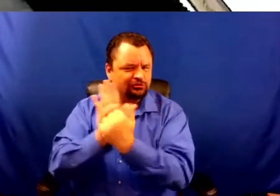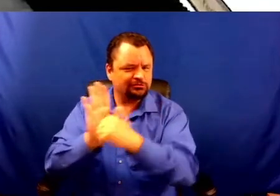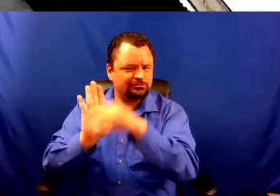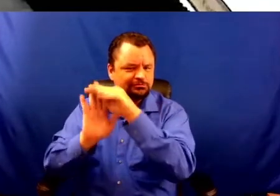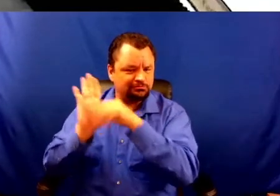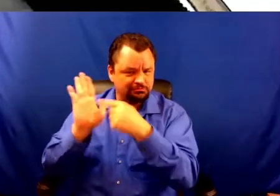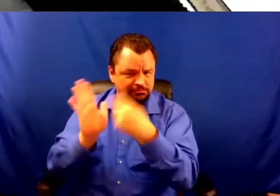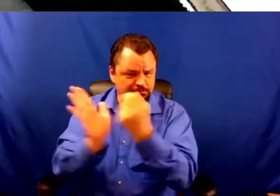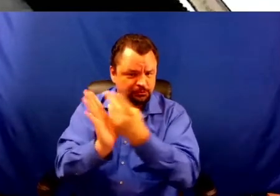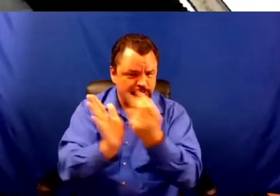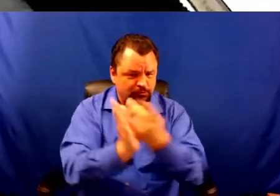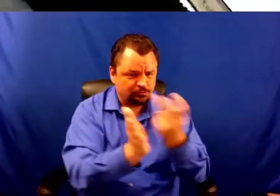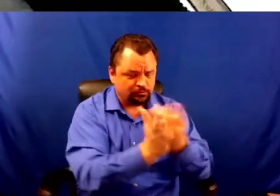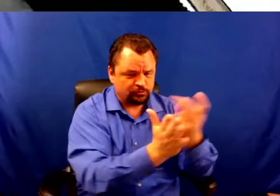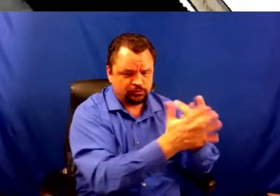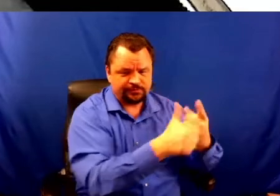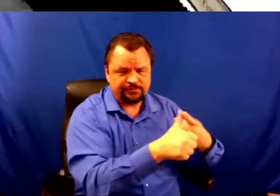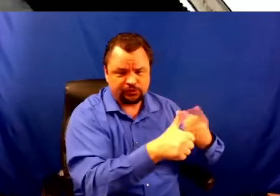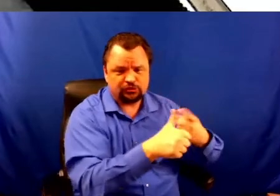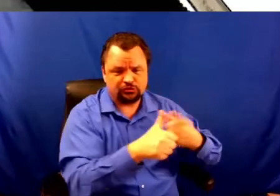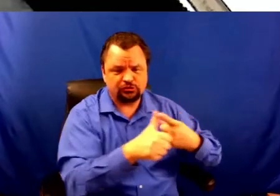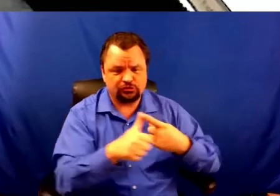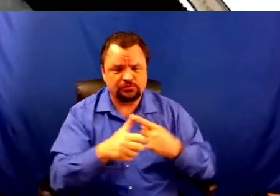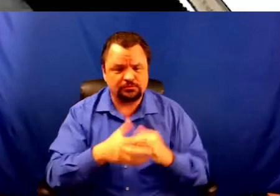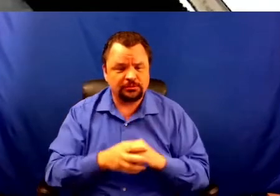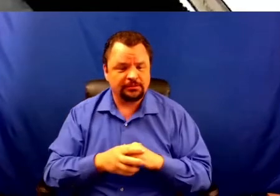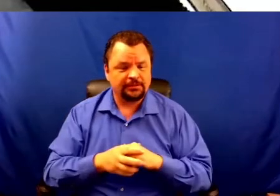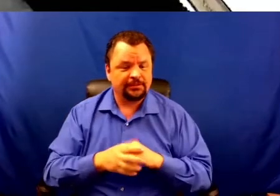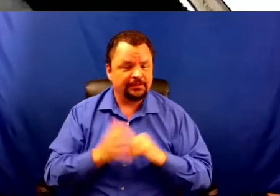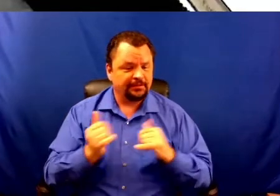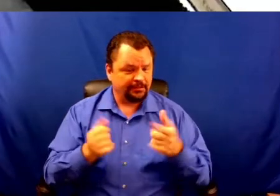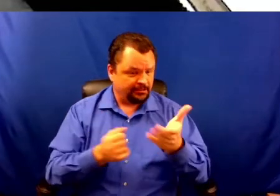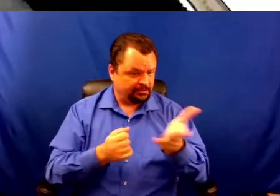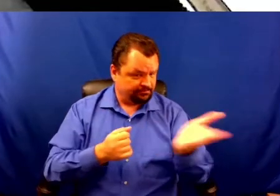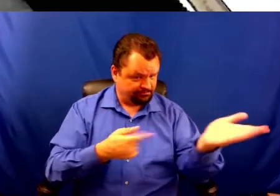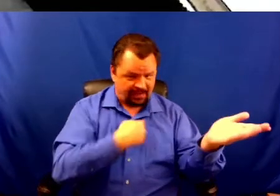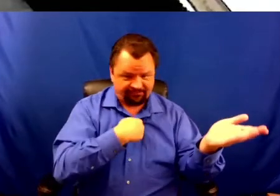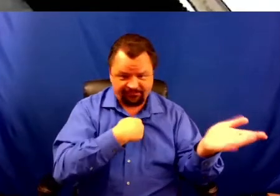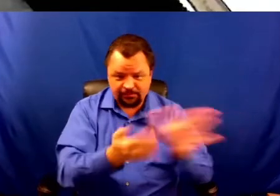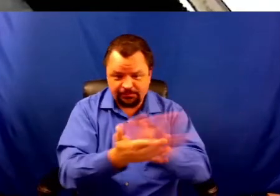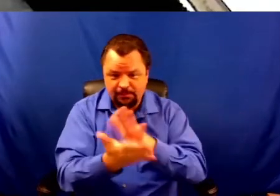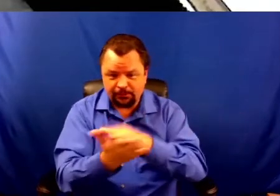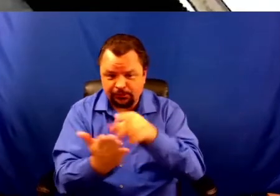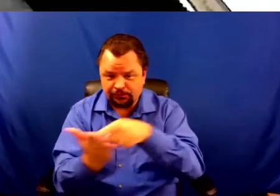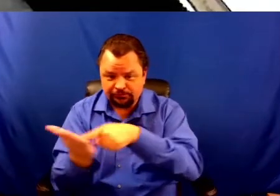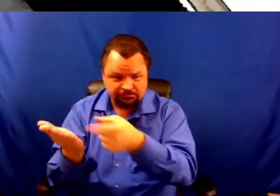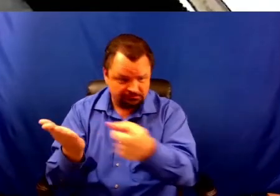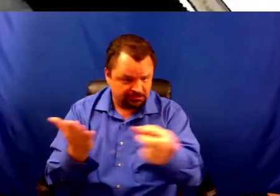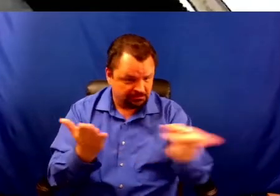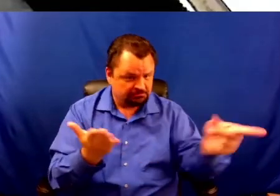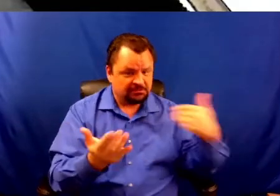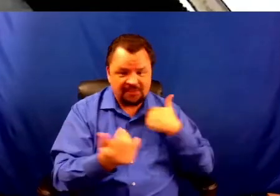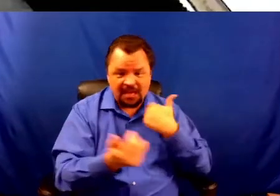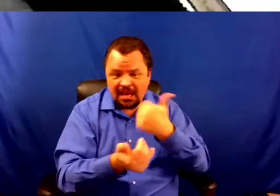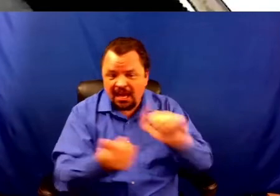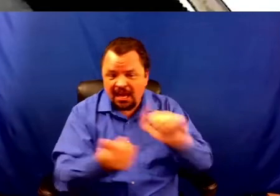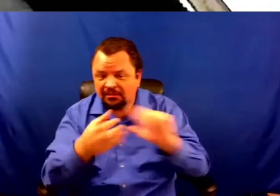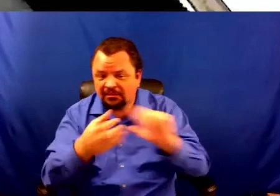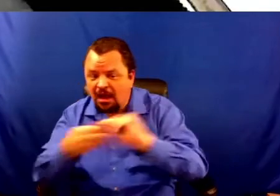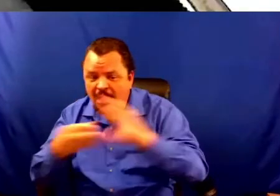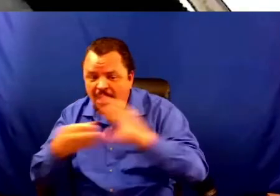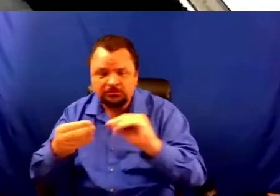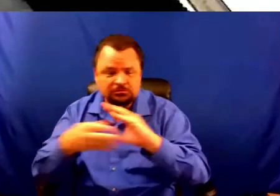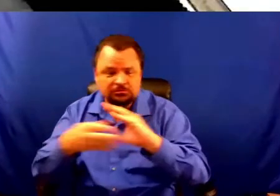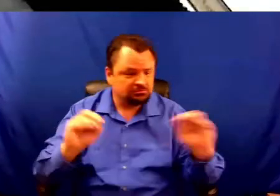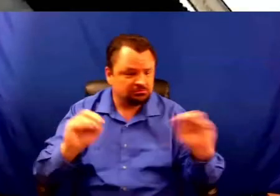of you. Questions, comments? If not, I would entertain a motion to approve. Okay.